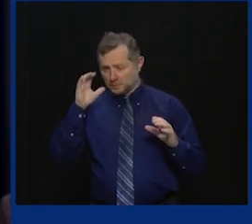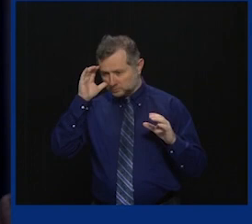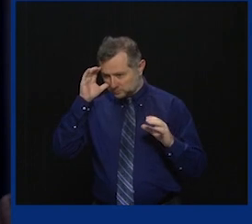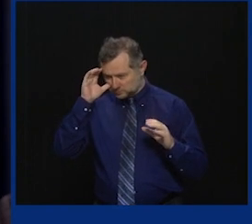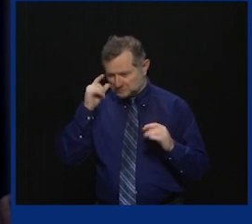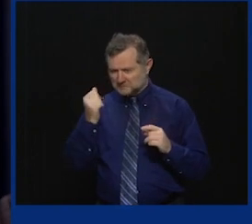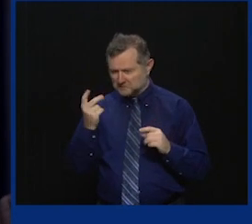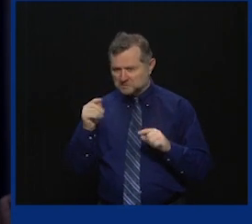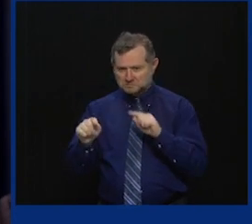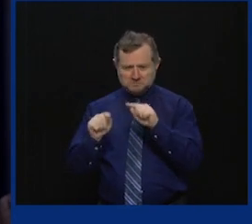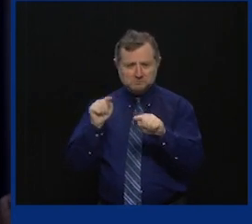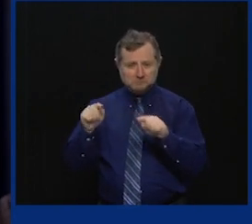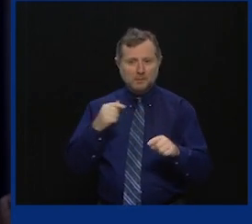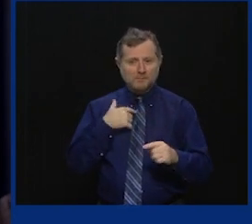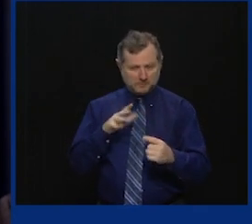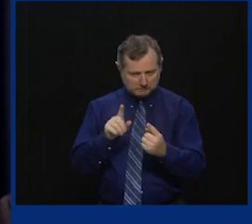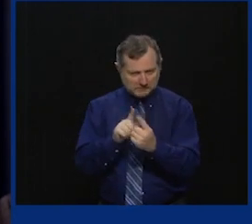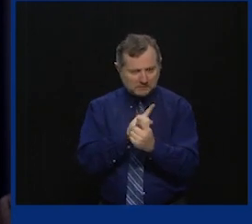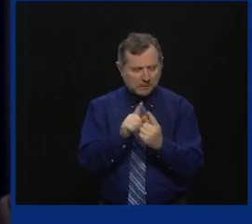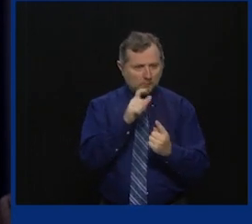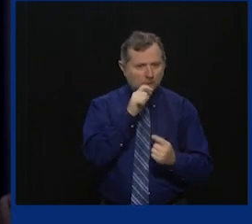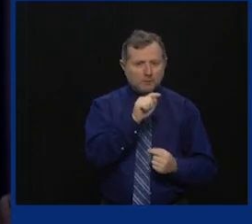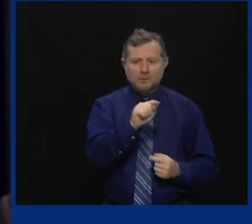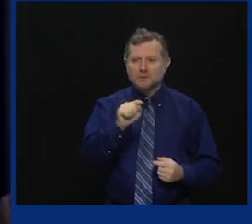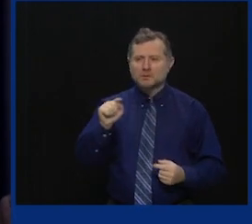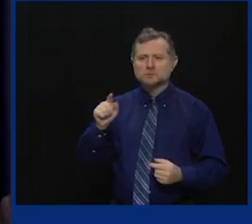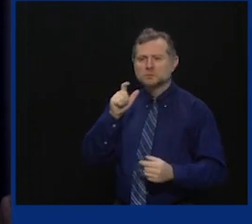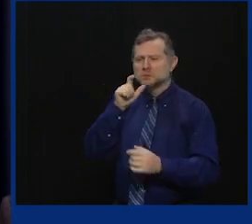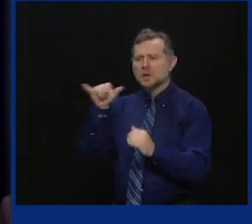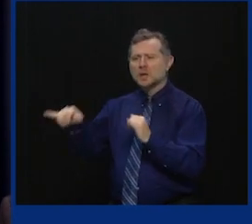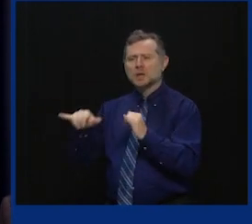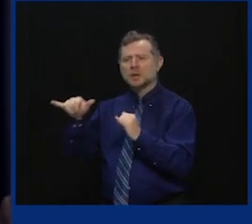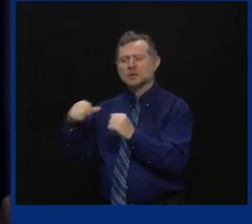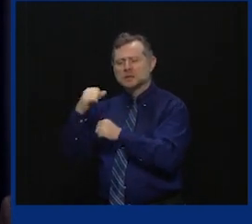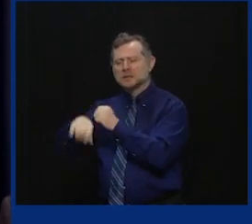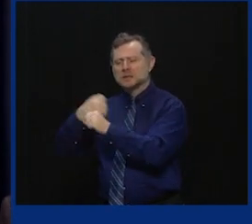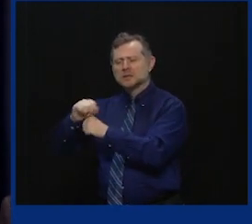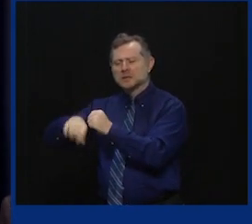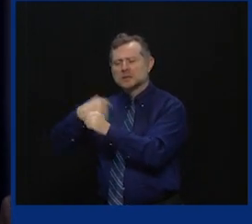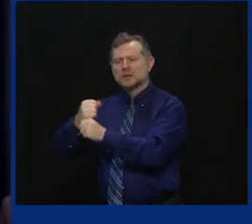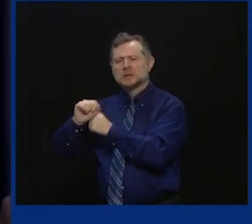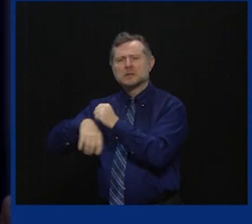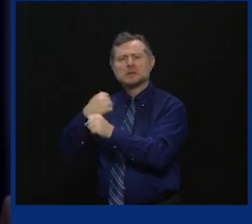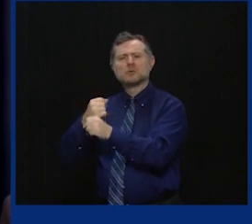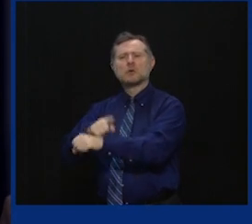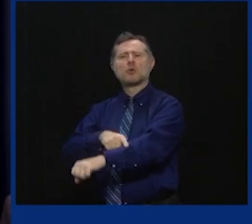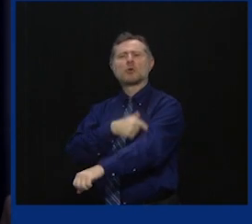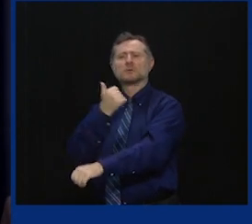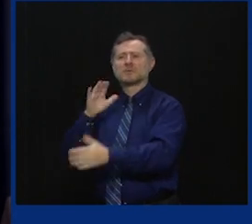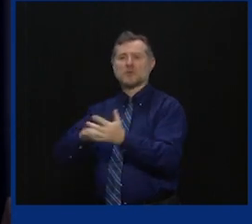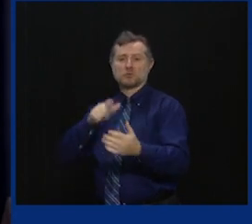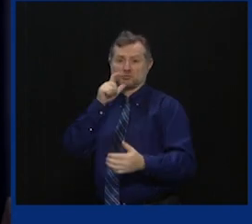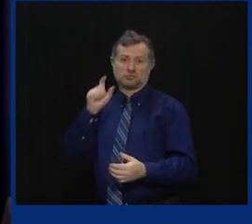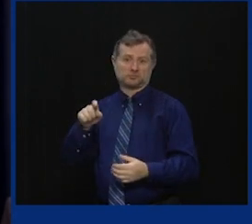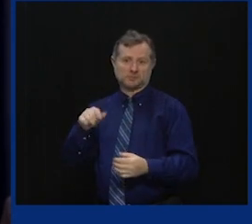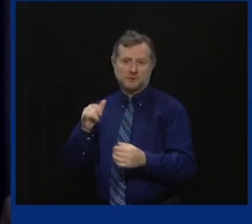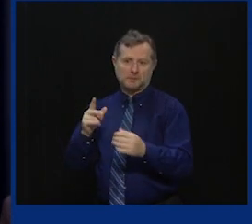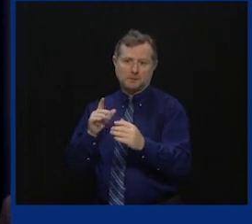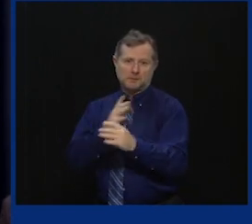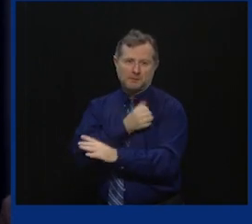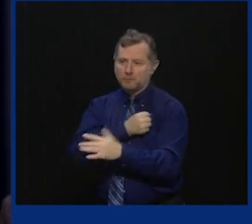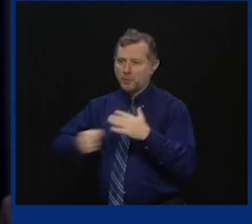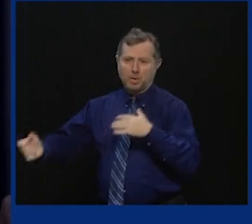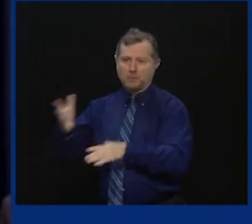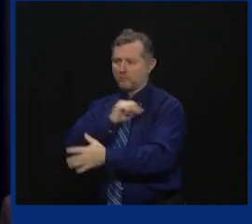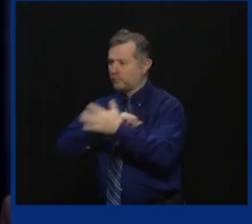spend years longer than they should have, because they were constantly thrown back in a system